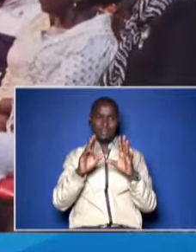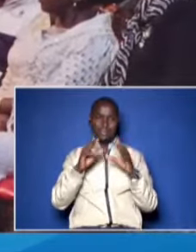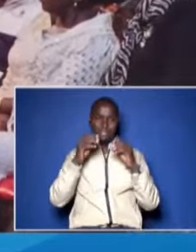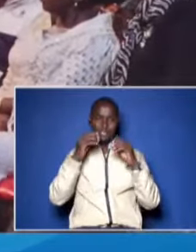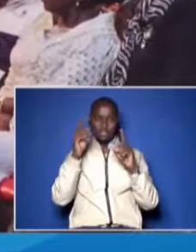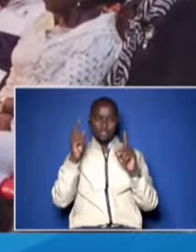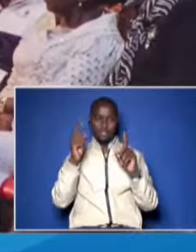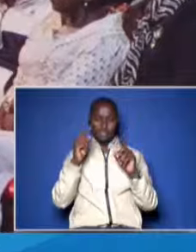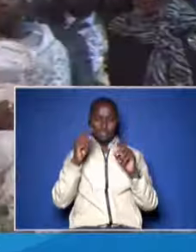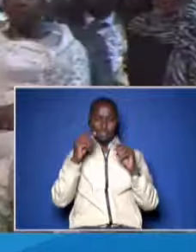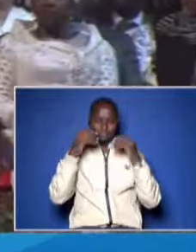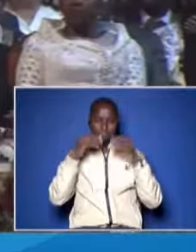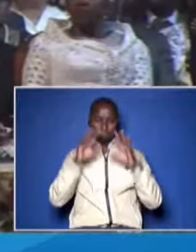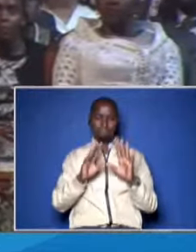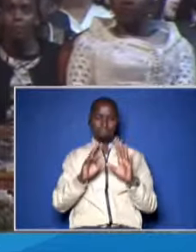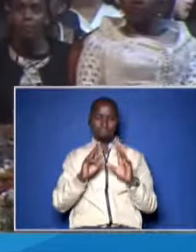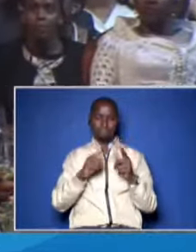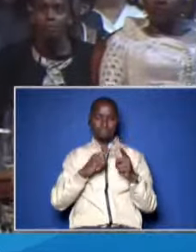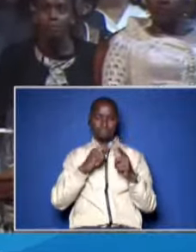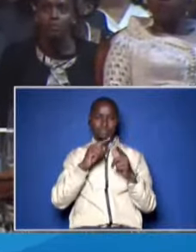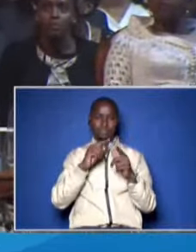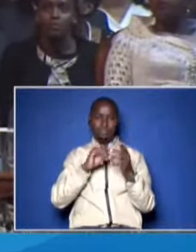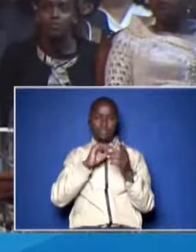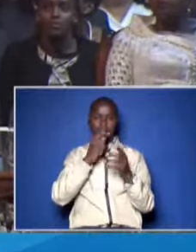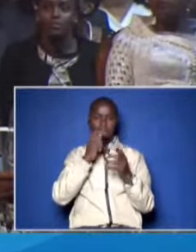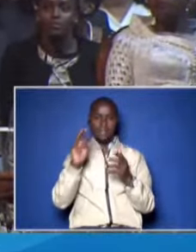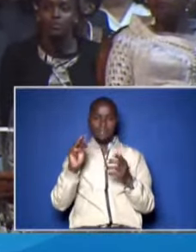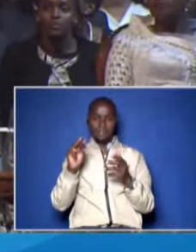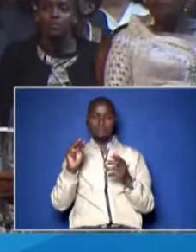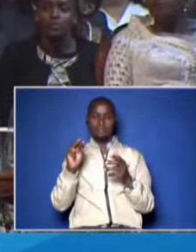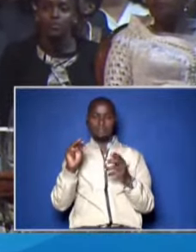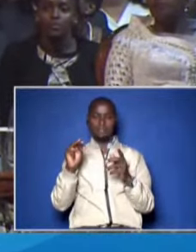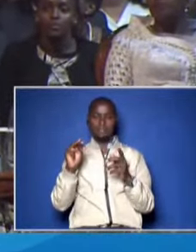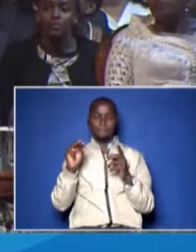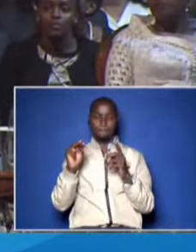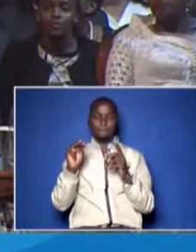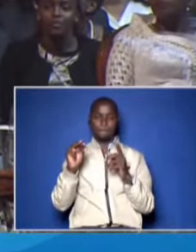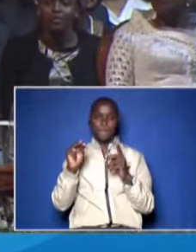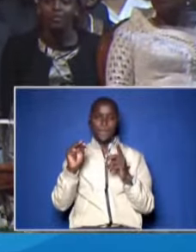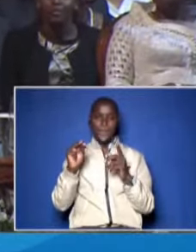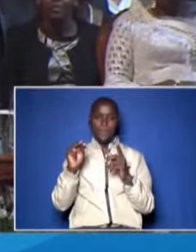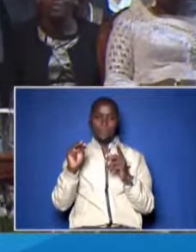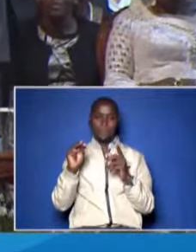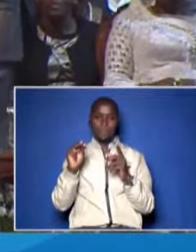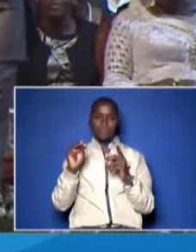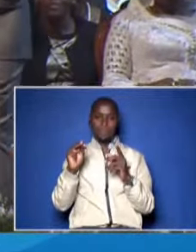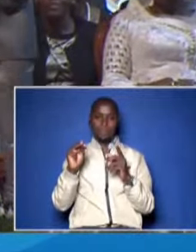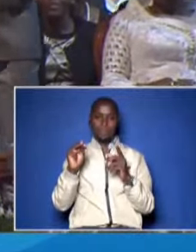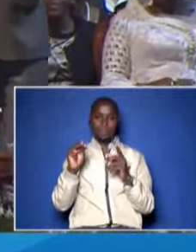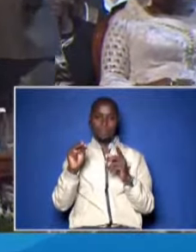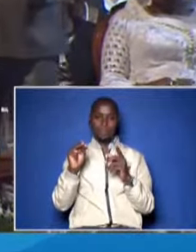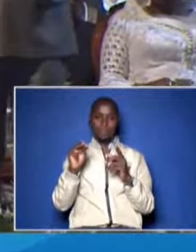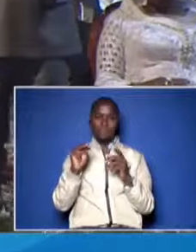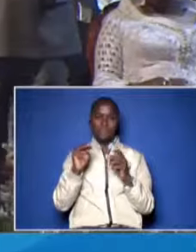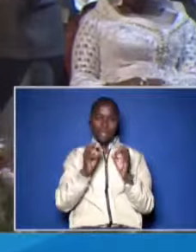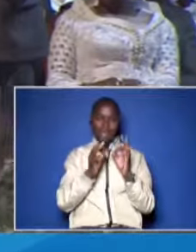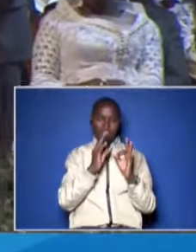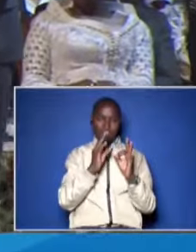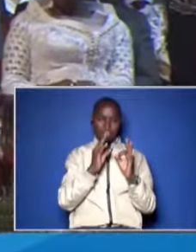them when you neglect the Bible you're injuring your own